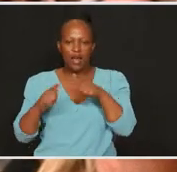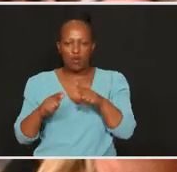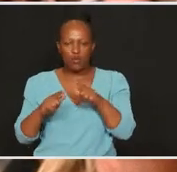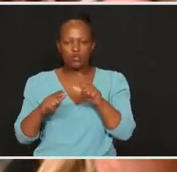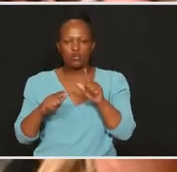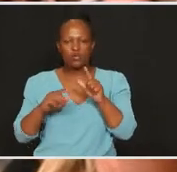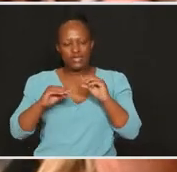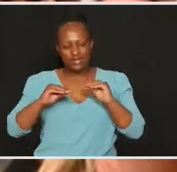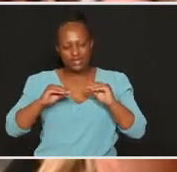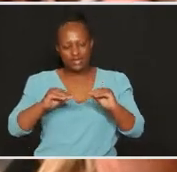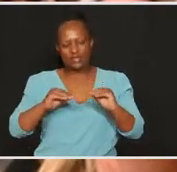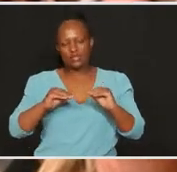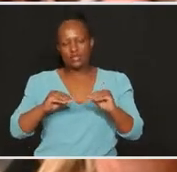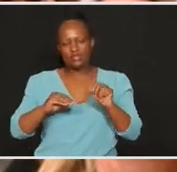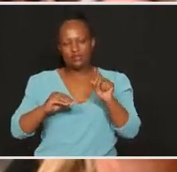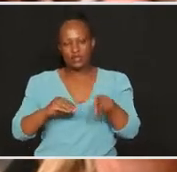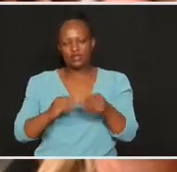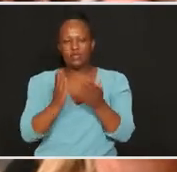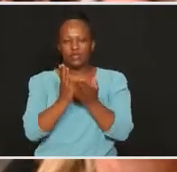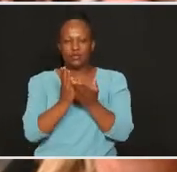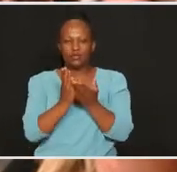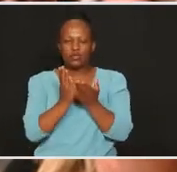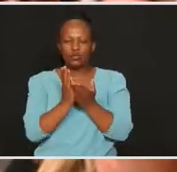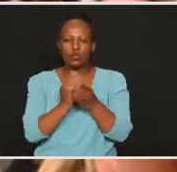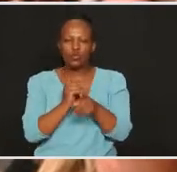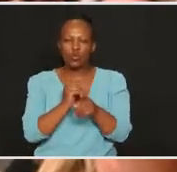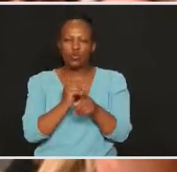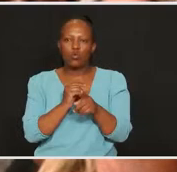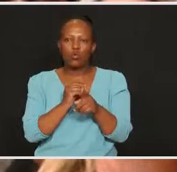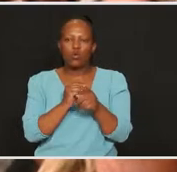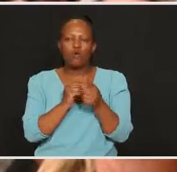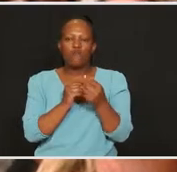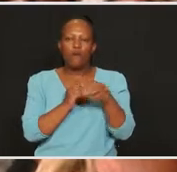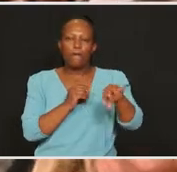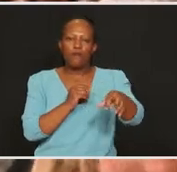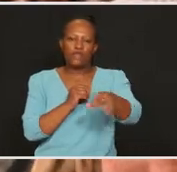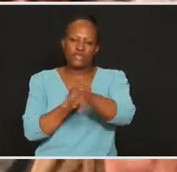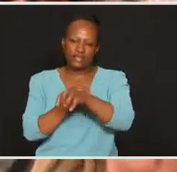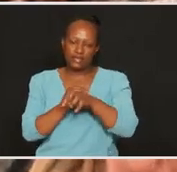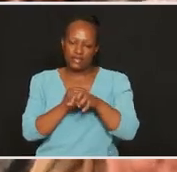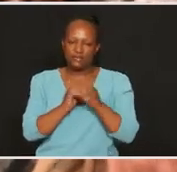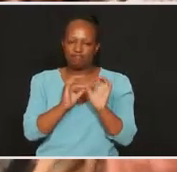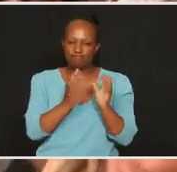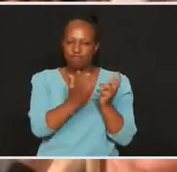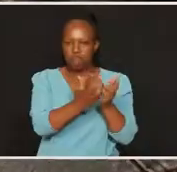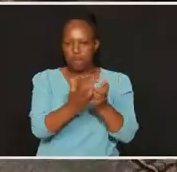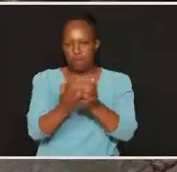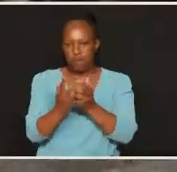in at school and as per Province thank you